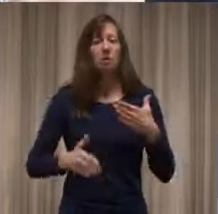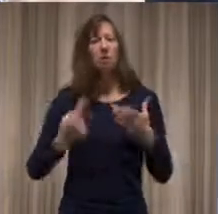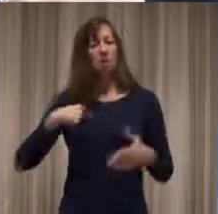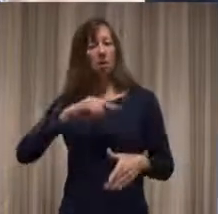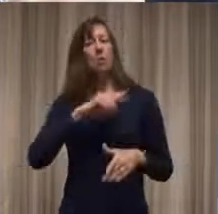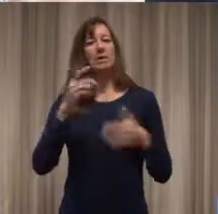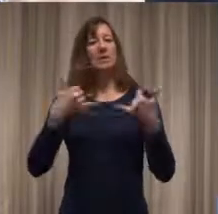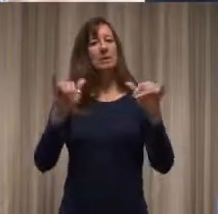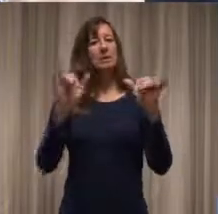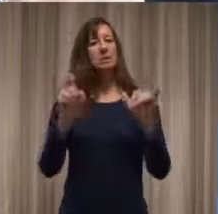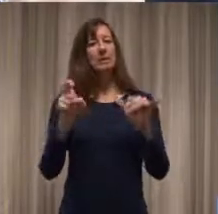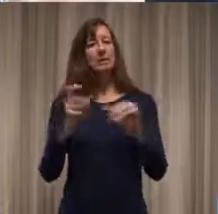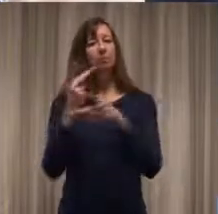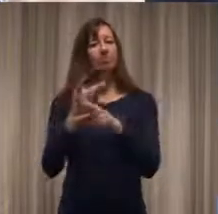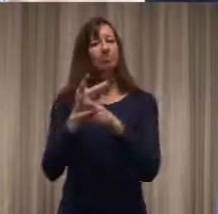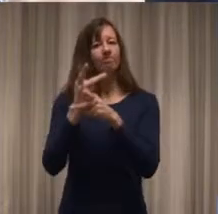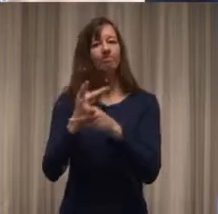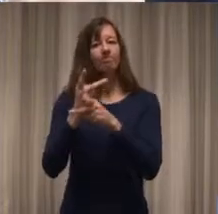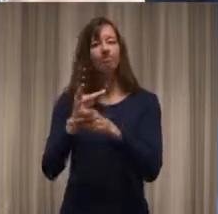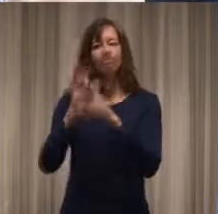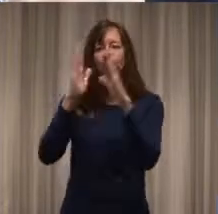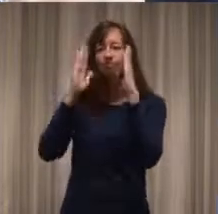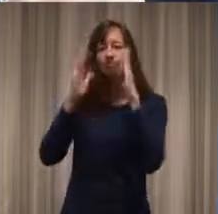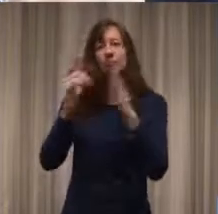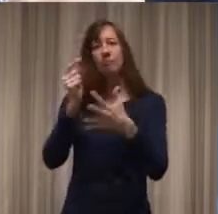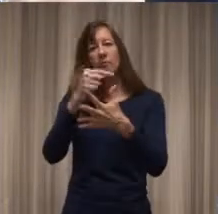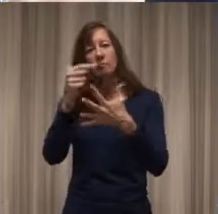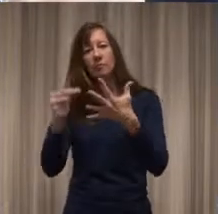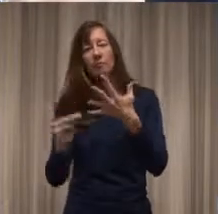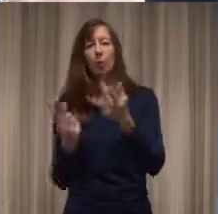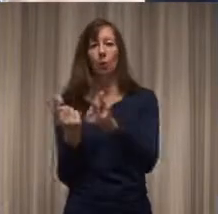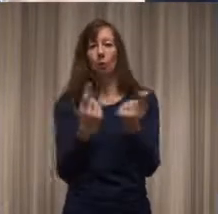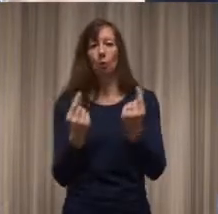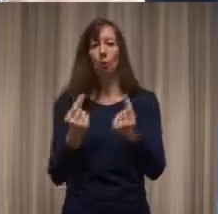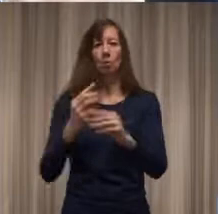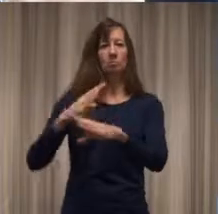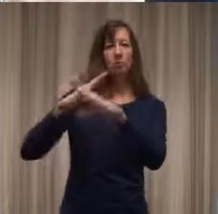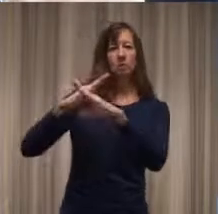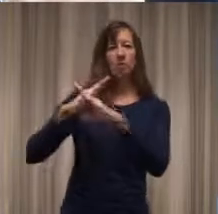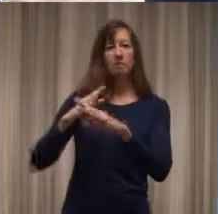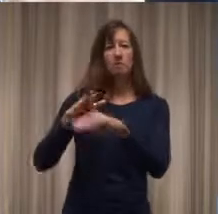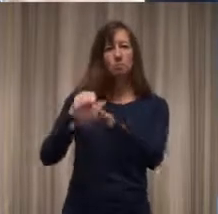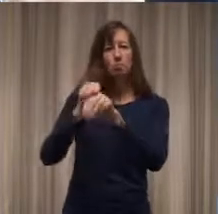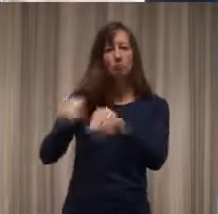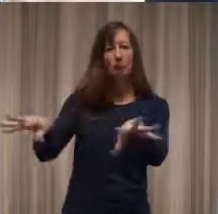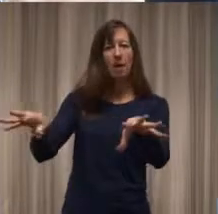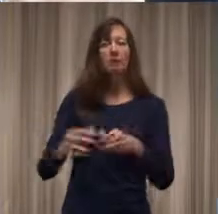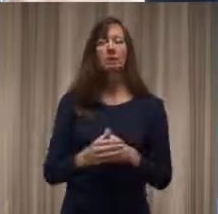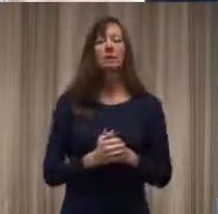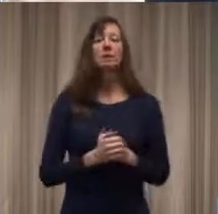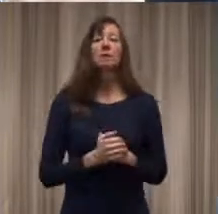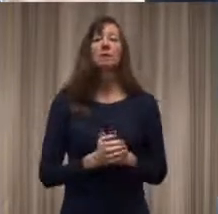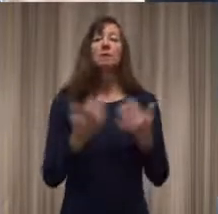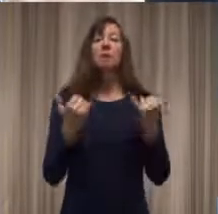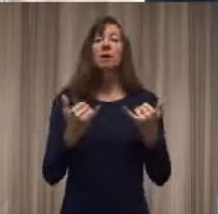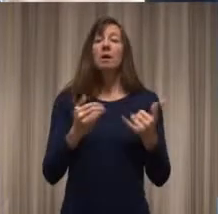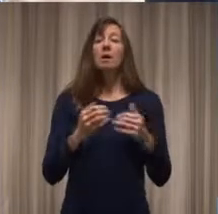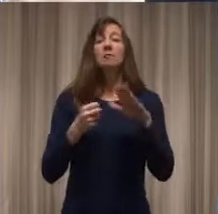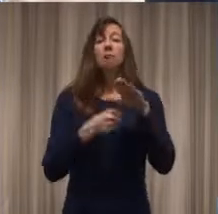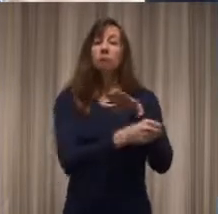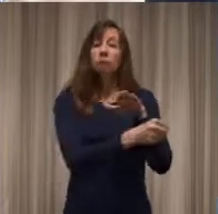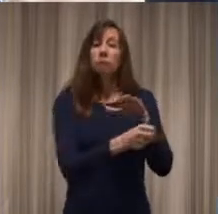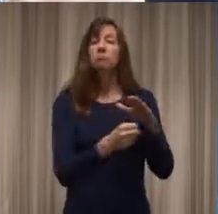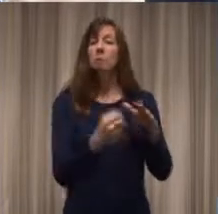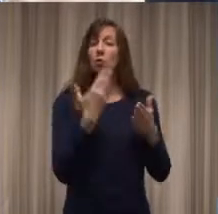Our hospital capacity, another point of relative good news, we are back now below the level. We were